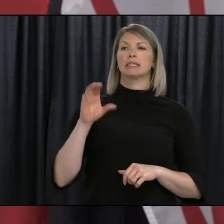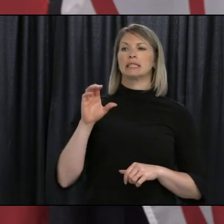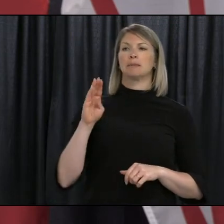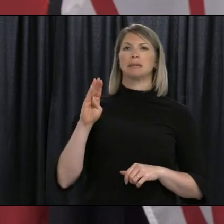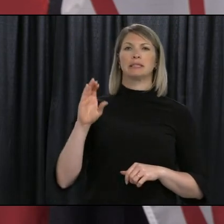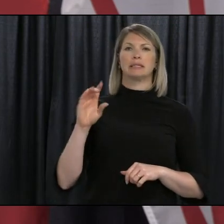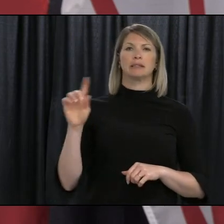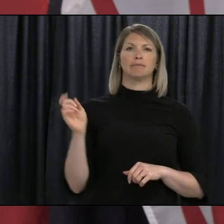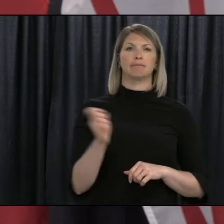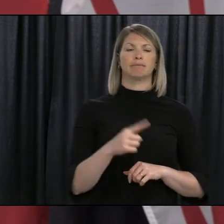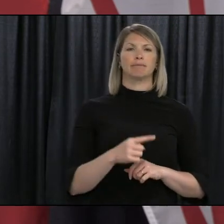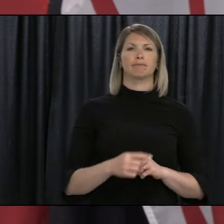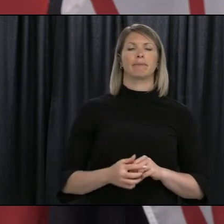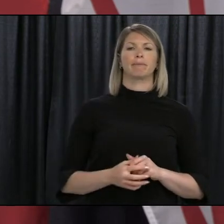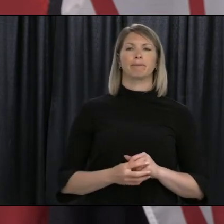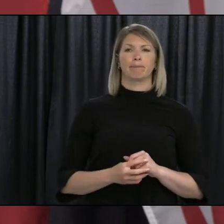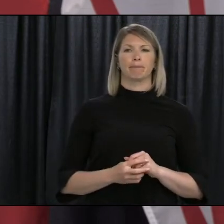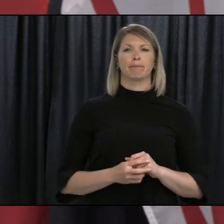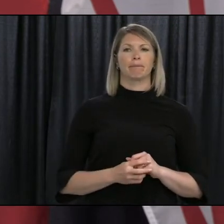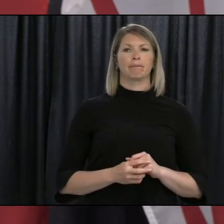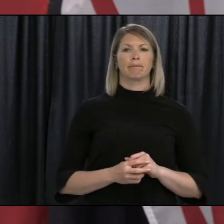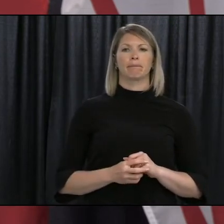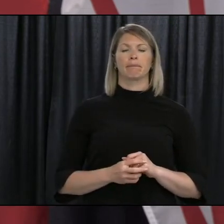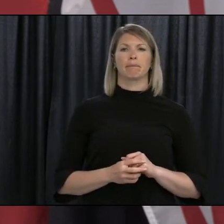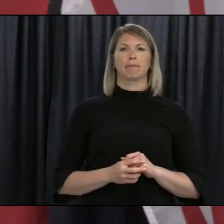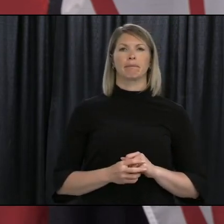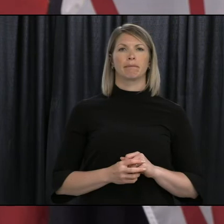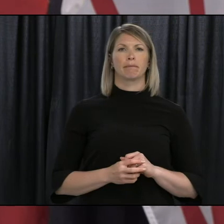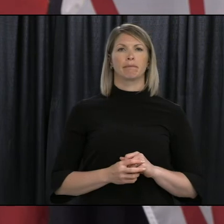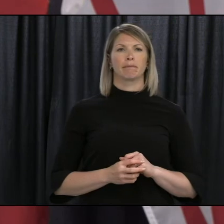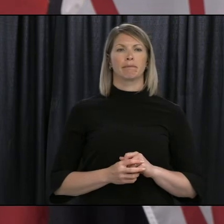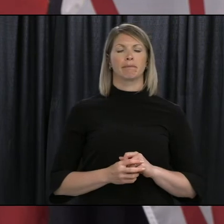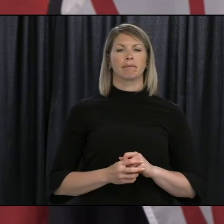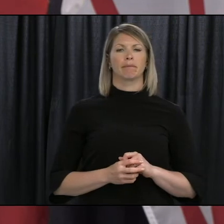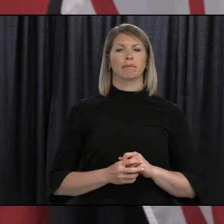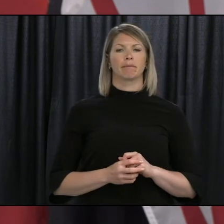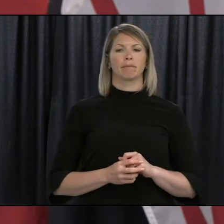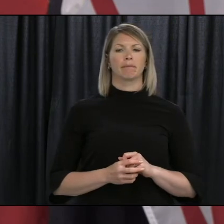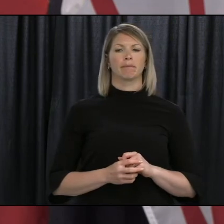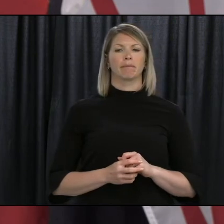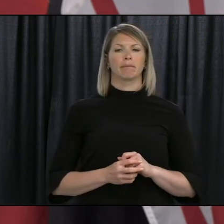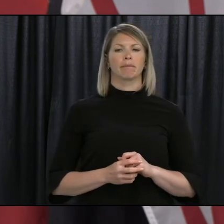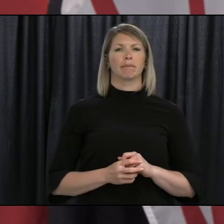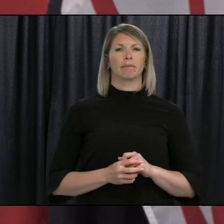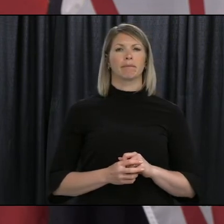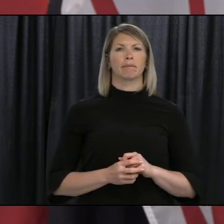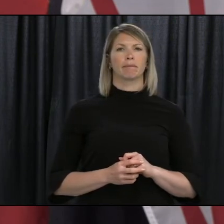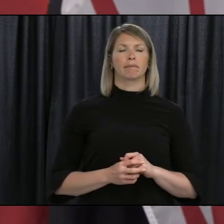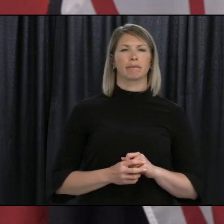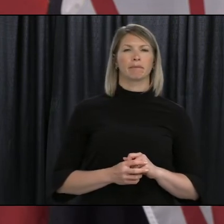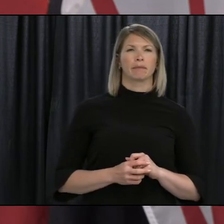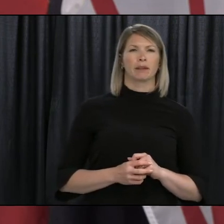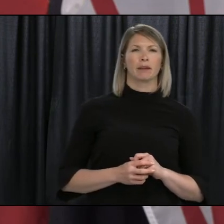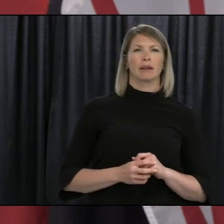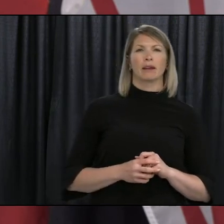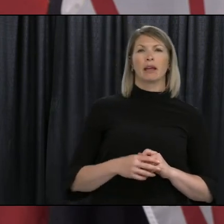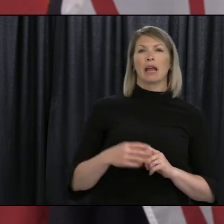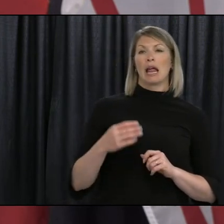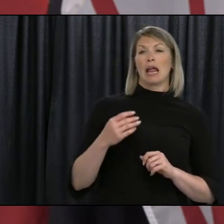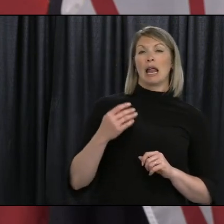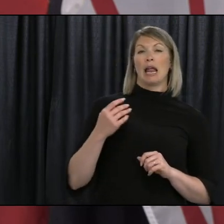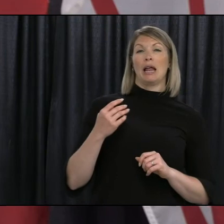ahead. Hi, Minister. In the last budget speech, you said the province was turning the corner to a brighter